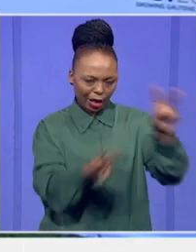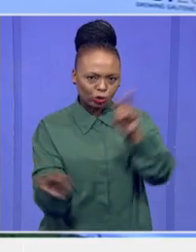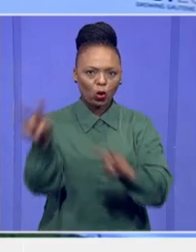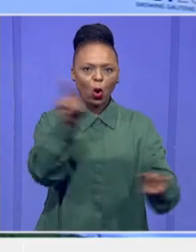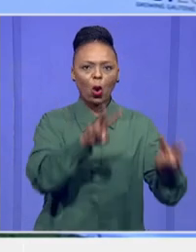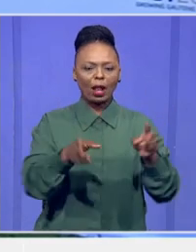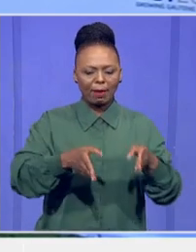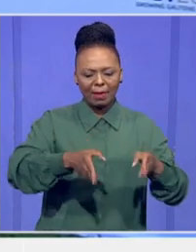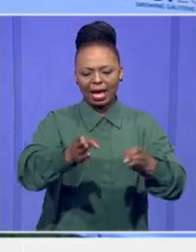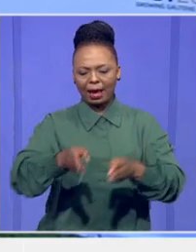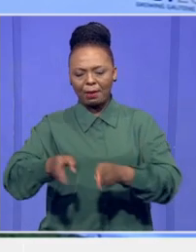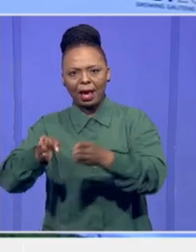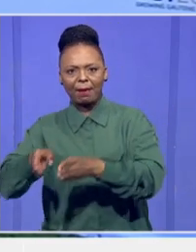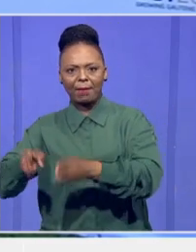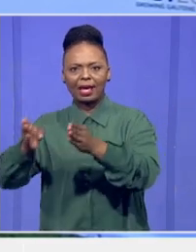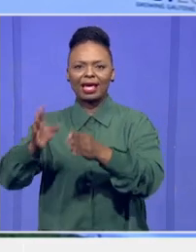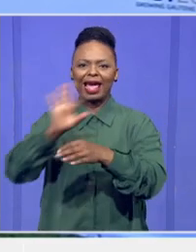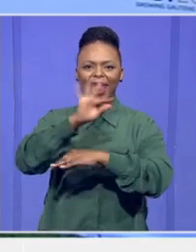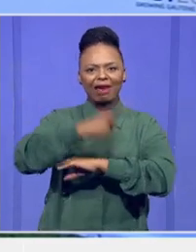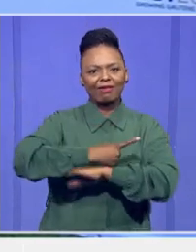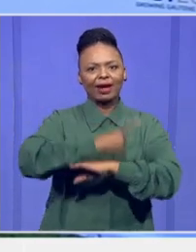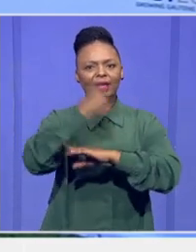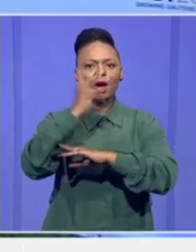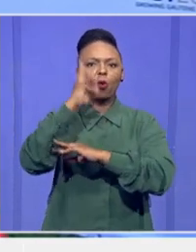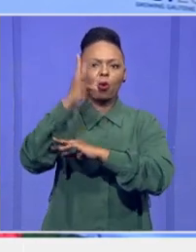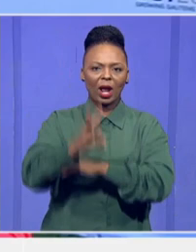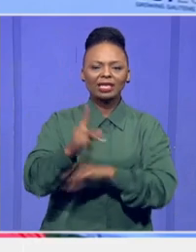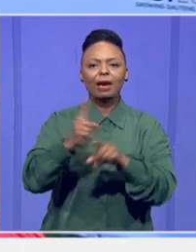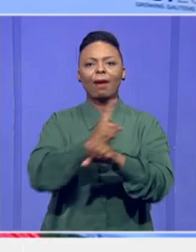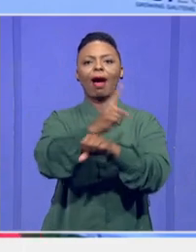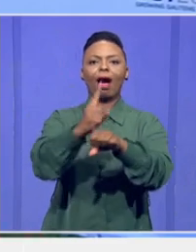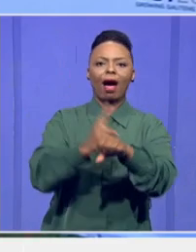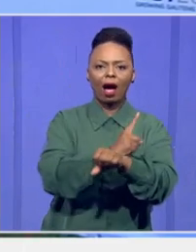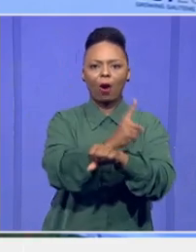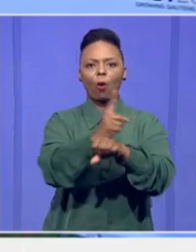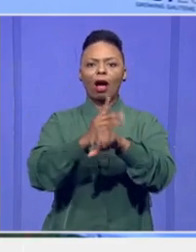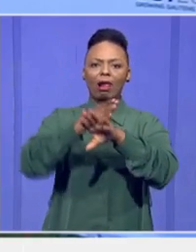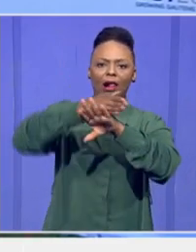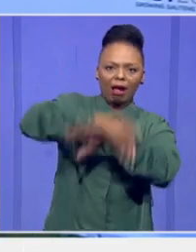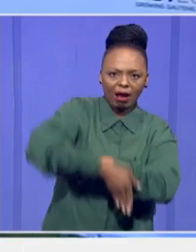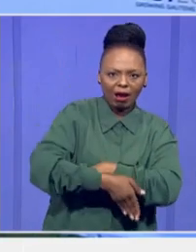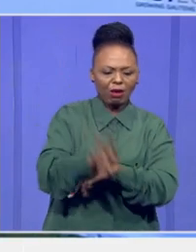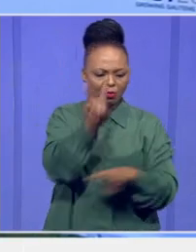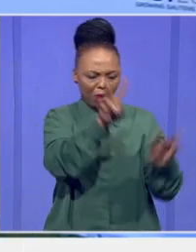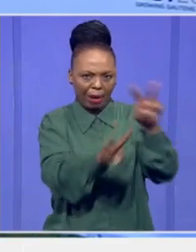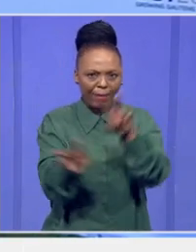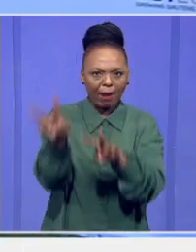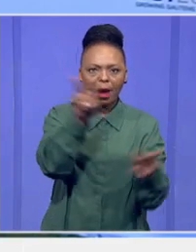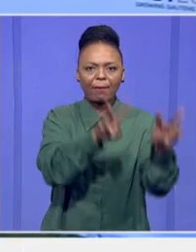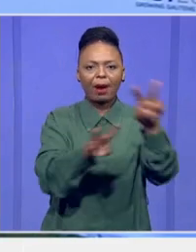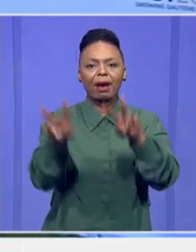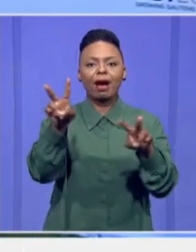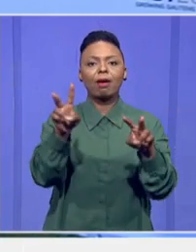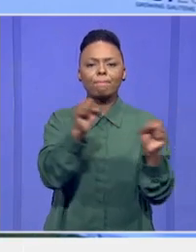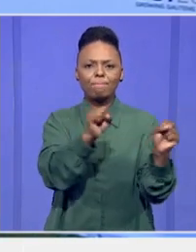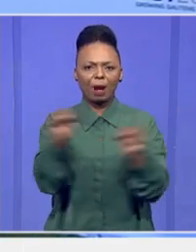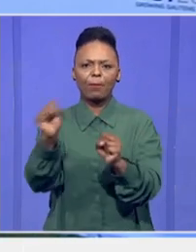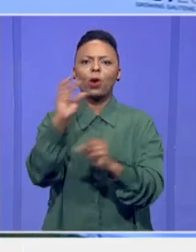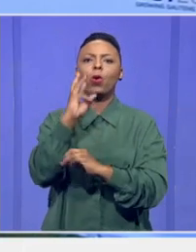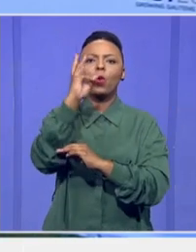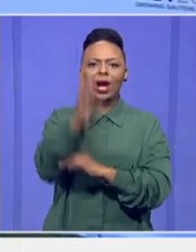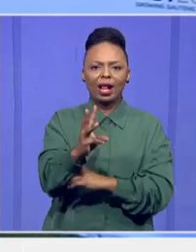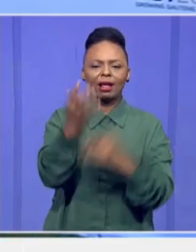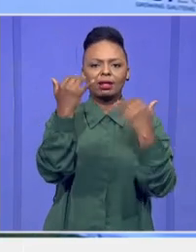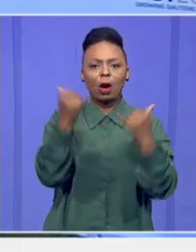spaces every single day and every hour of the day. We understand that some of the issues pertaining to